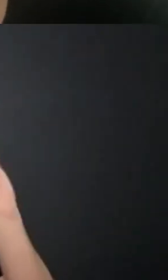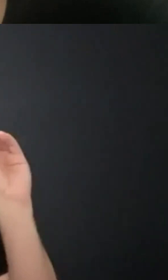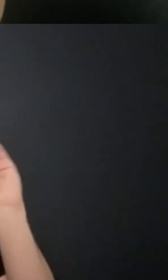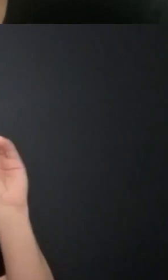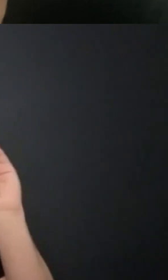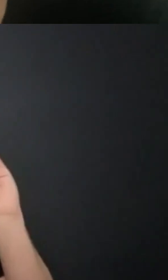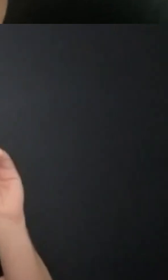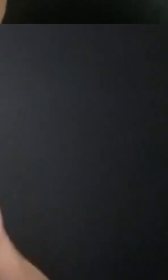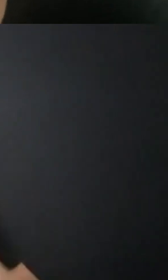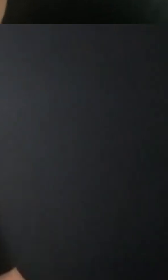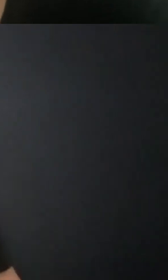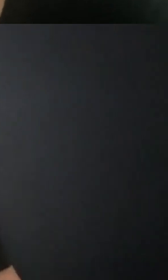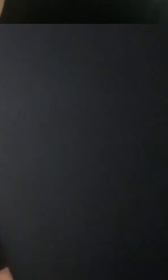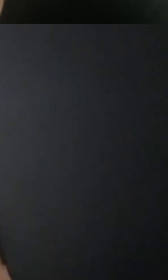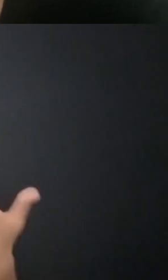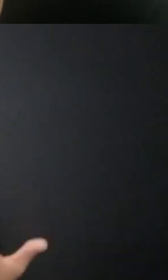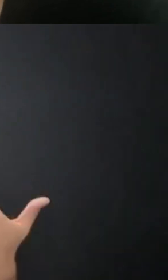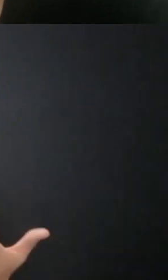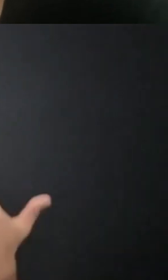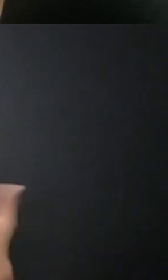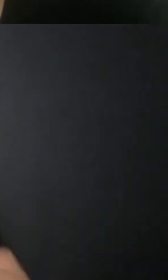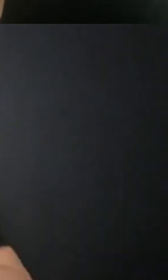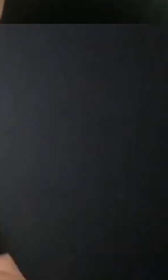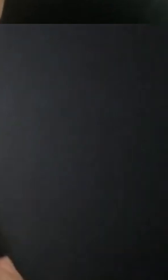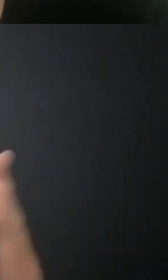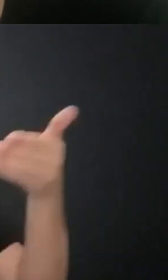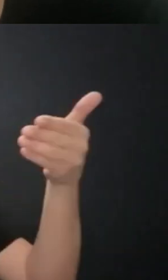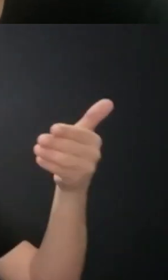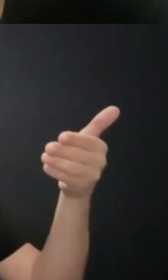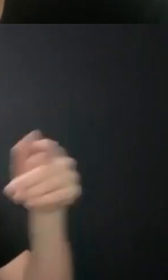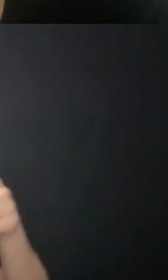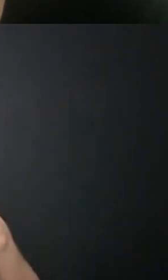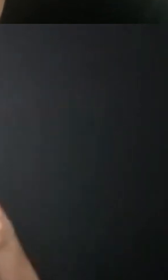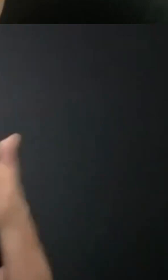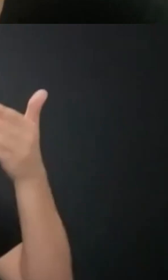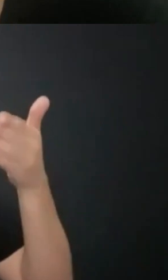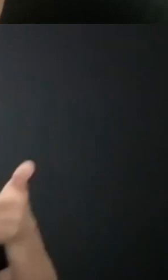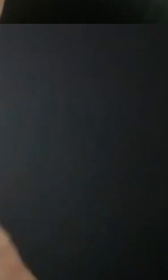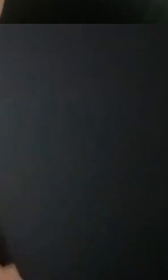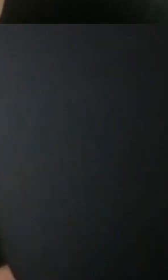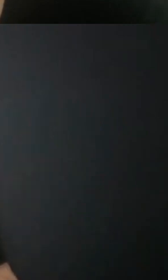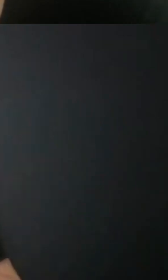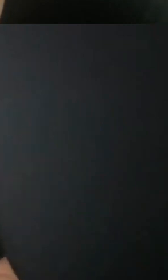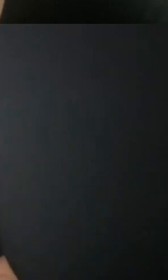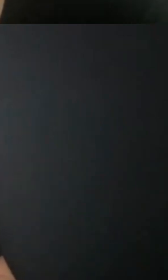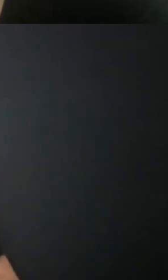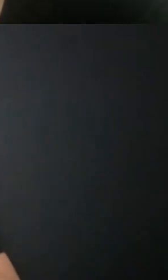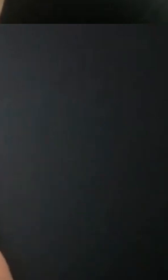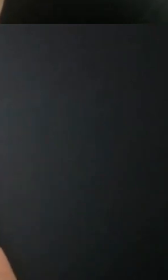knowledge checks from today. So go through all those slides and make sure all of that is